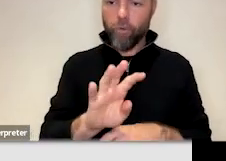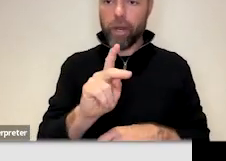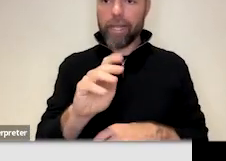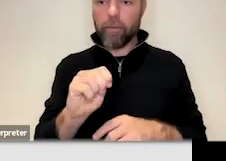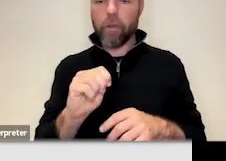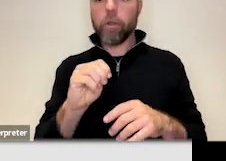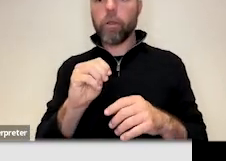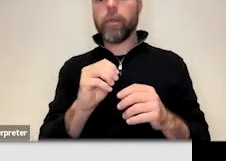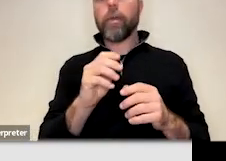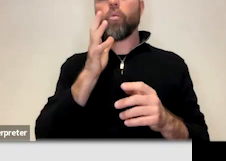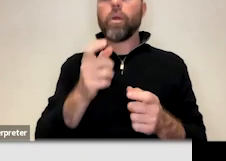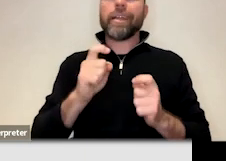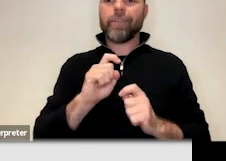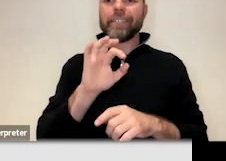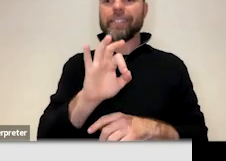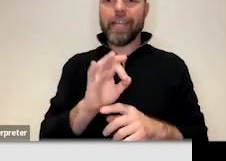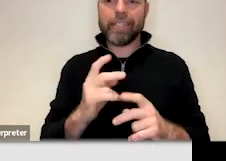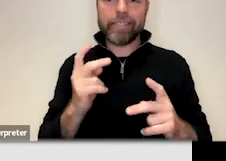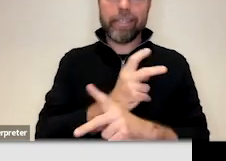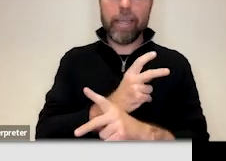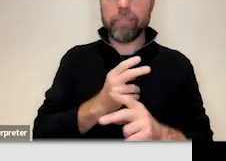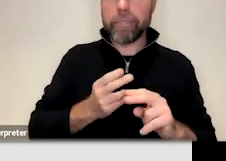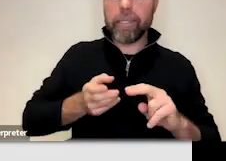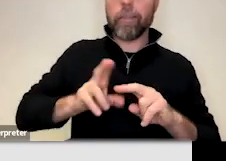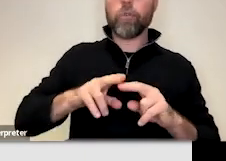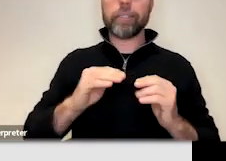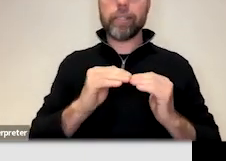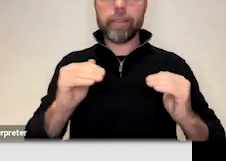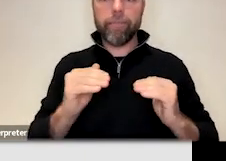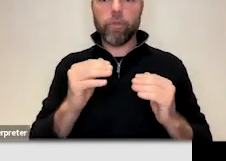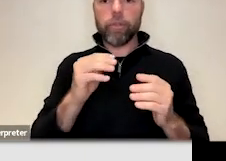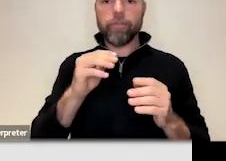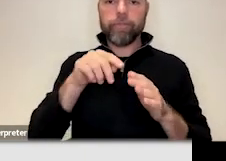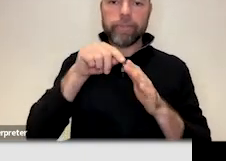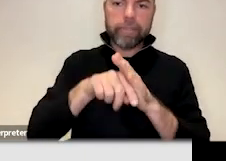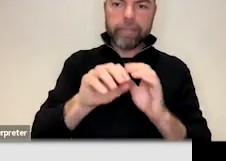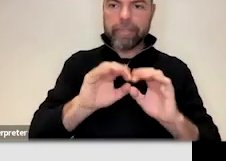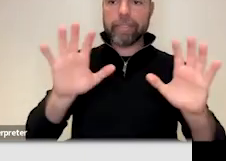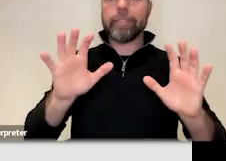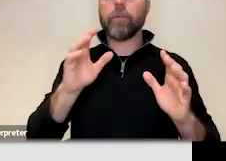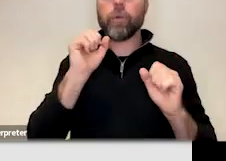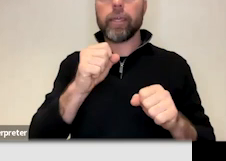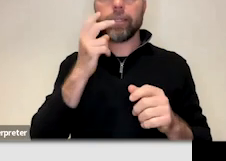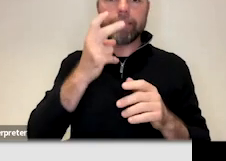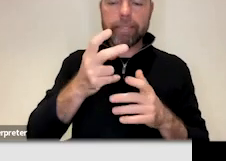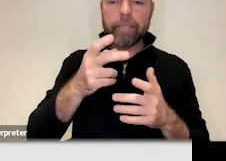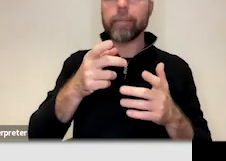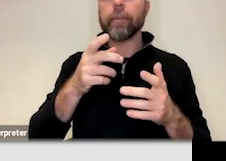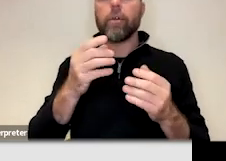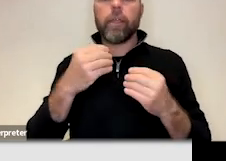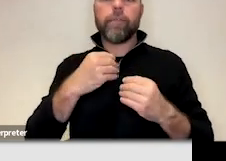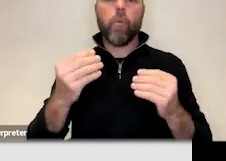later this year, that'll give us a 9-fold increase in the level of detail of the data that we're able to project, which will give us even more